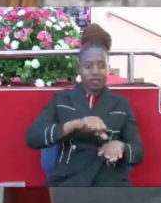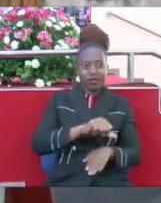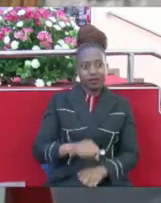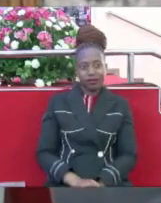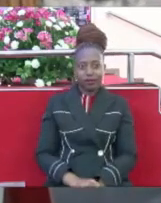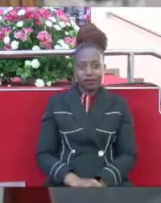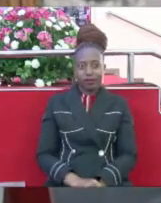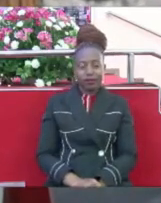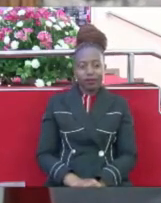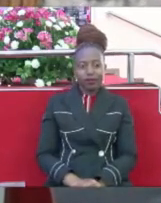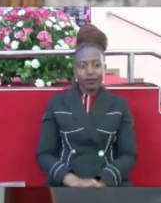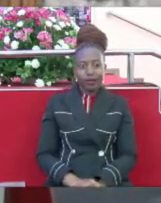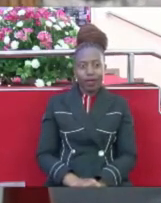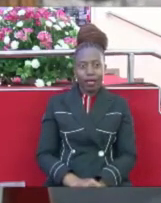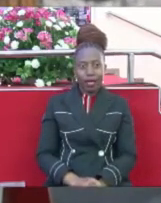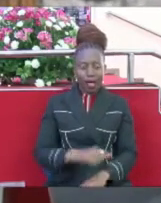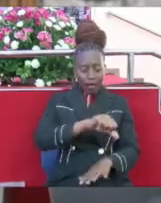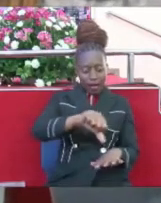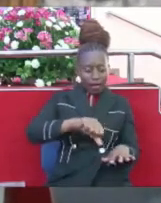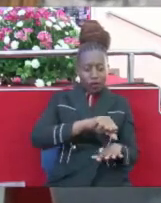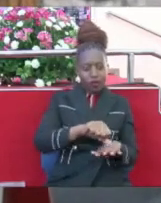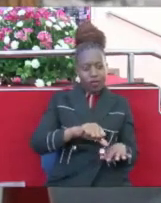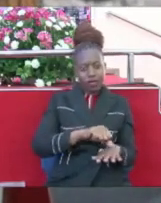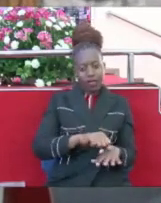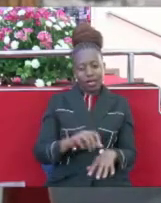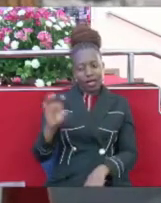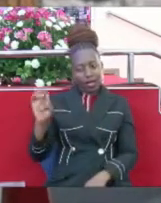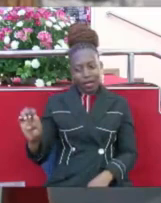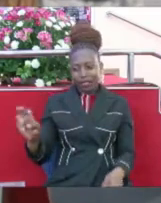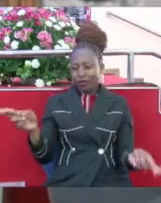He required an anointing. And that anointing, he was ready to work for it.